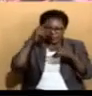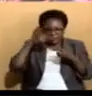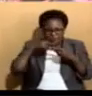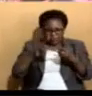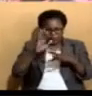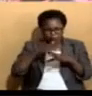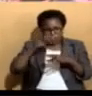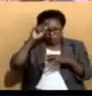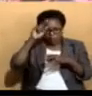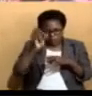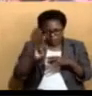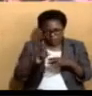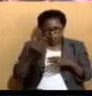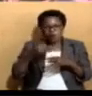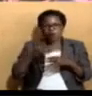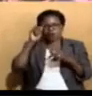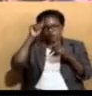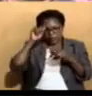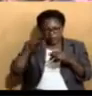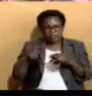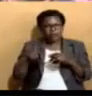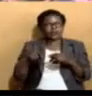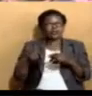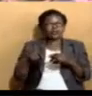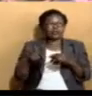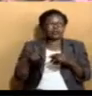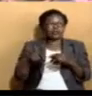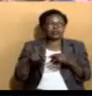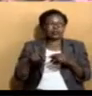an appeal is preferred against the decision."